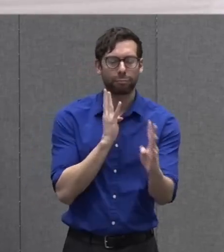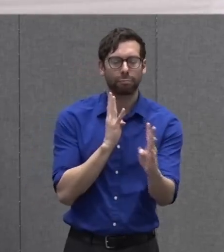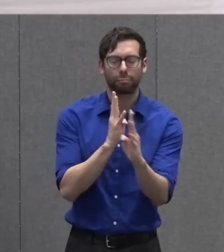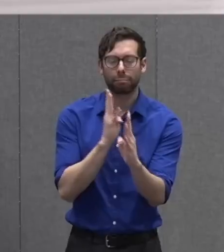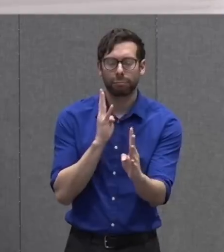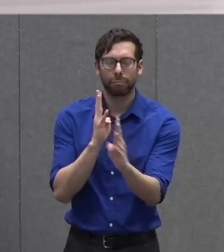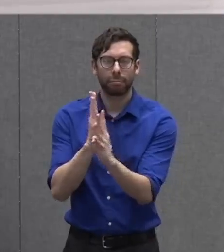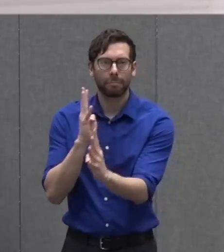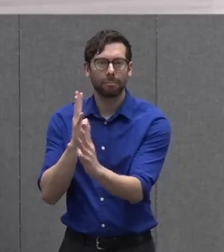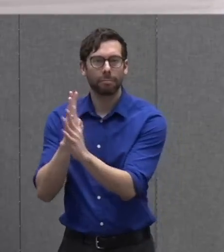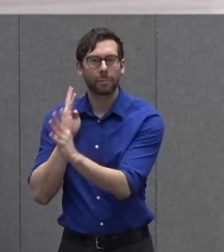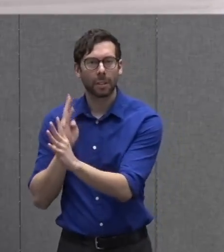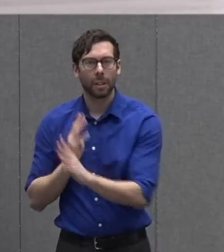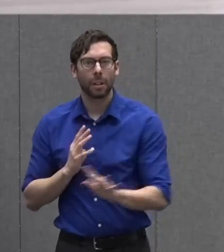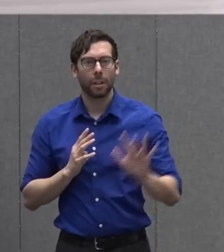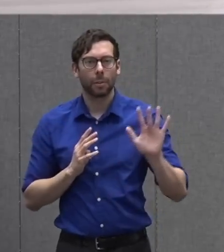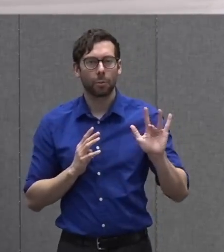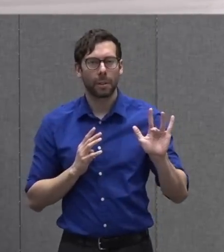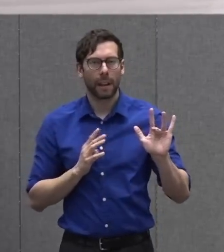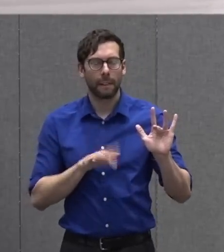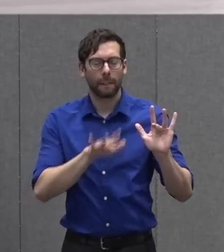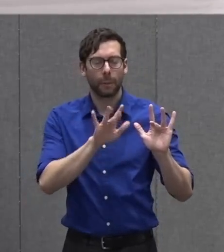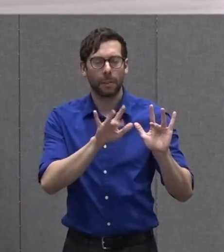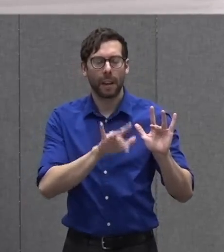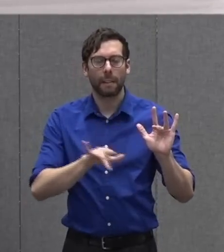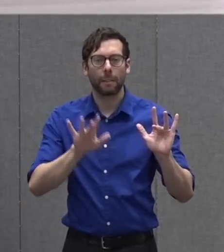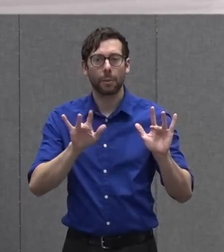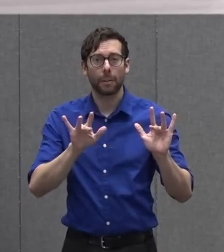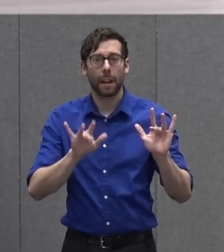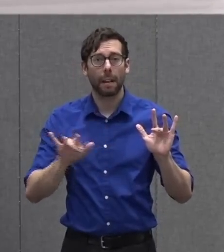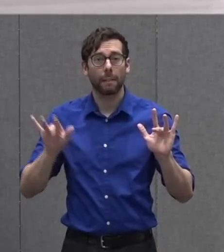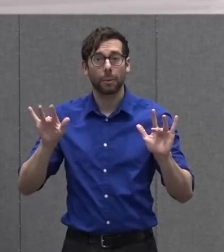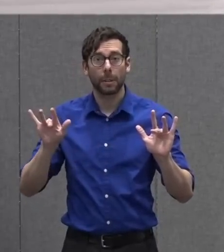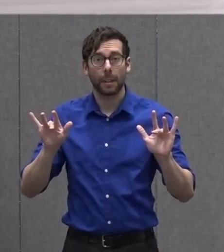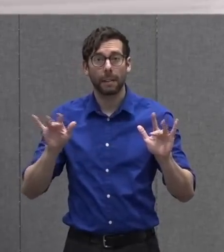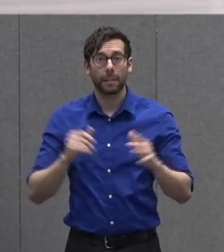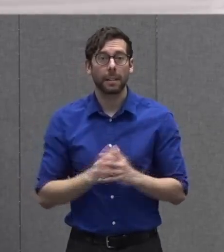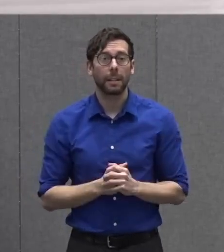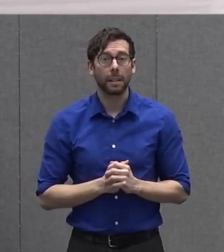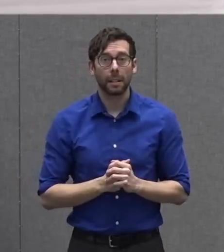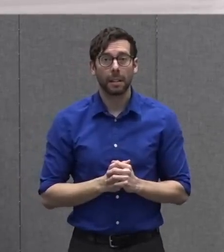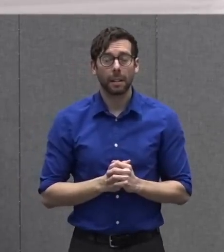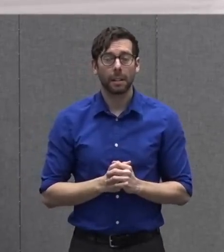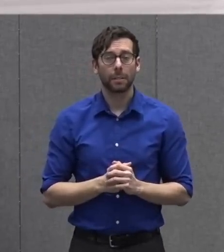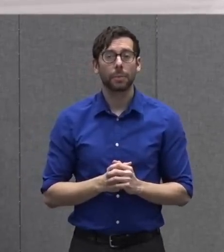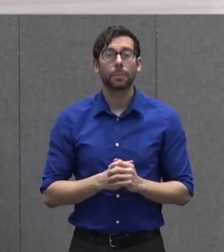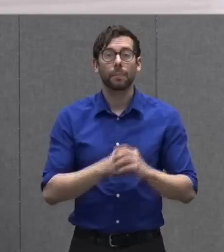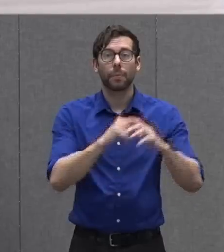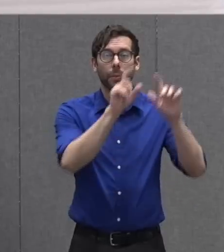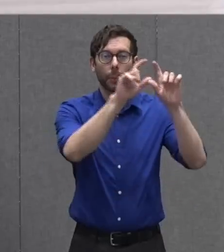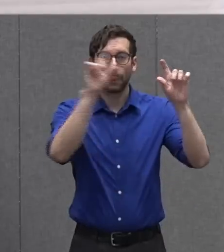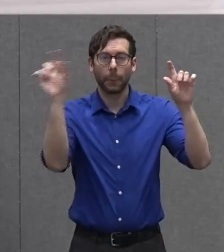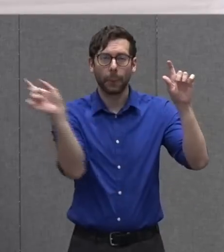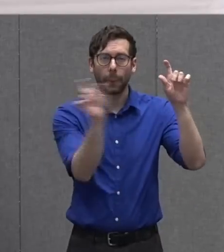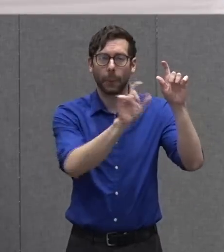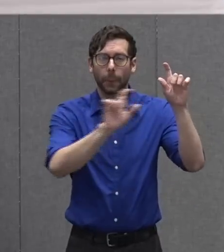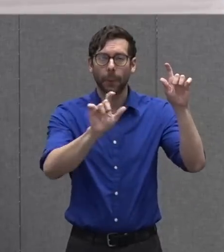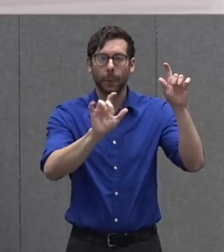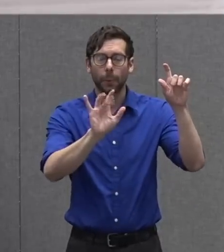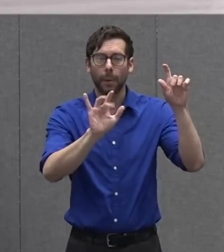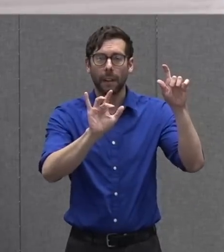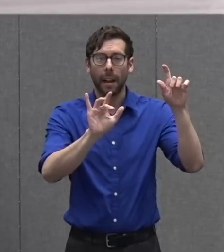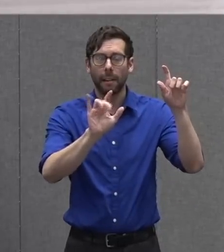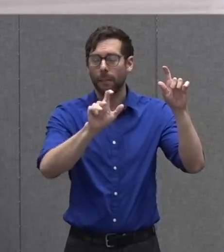25. So we had 1 row of 25. The next row of 25 got us to